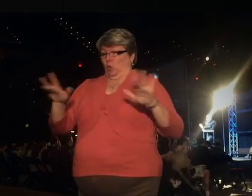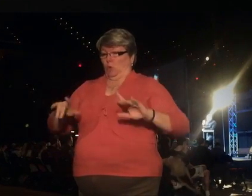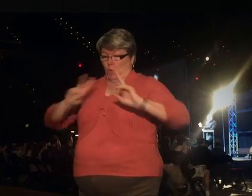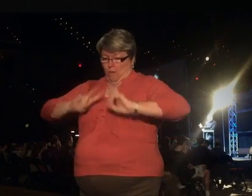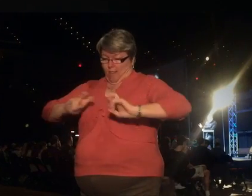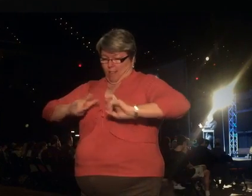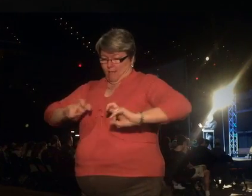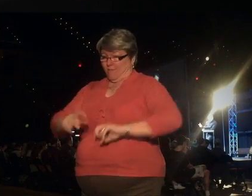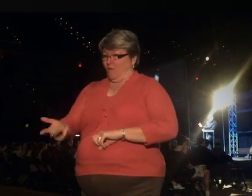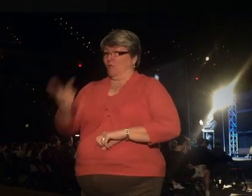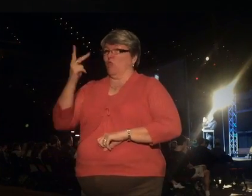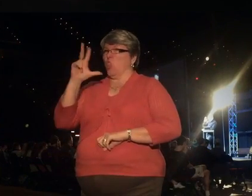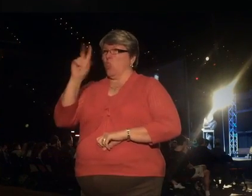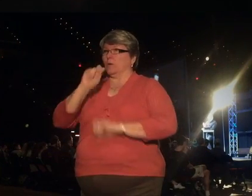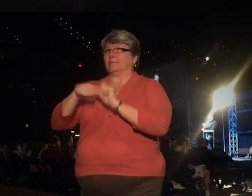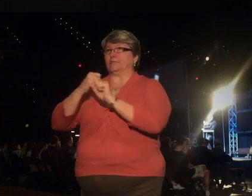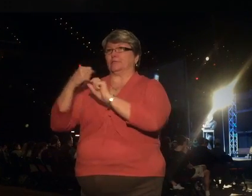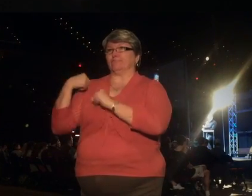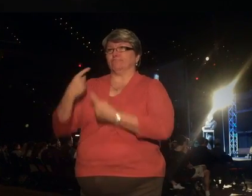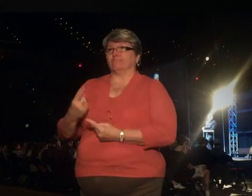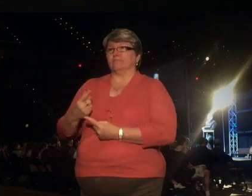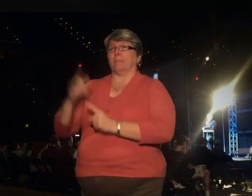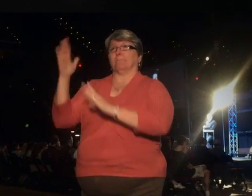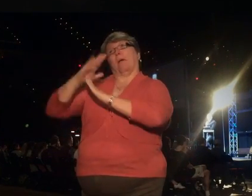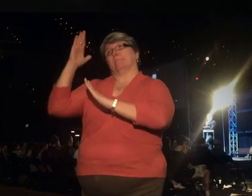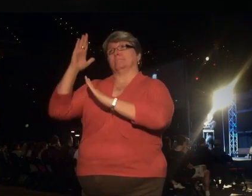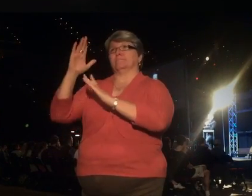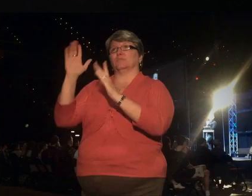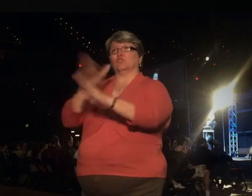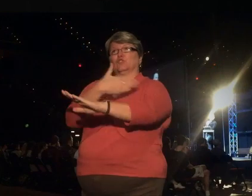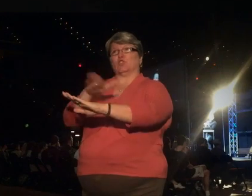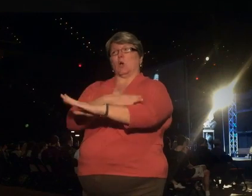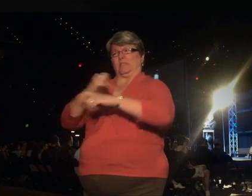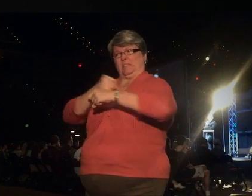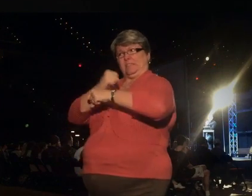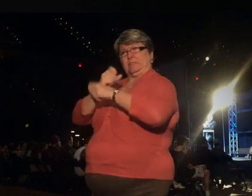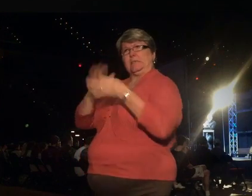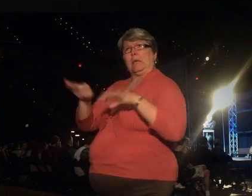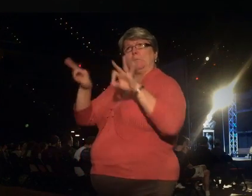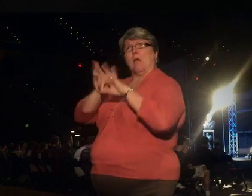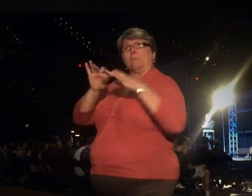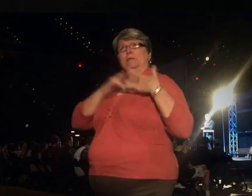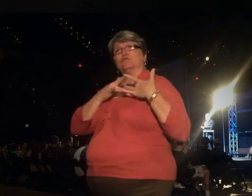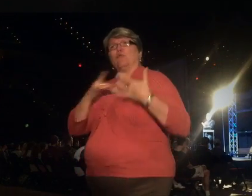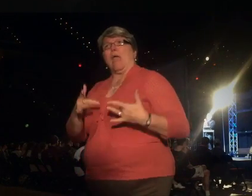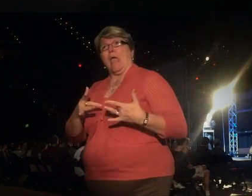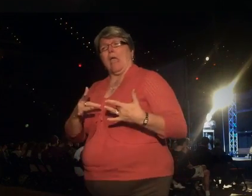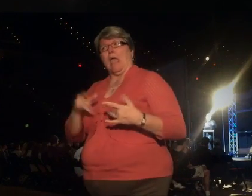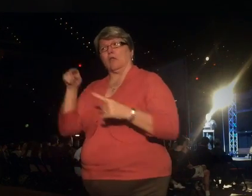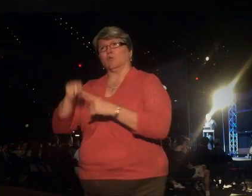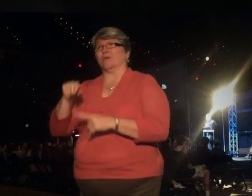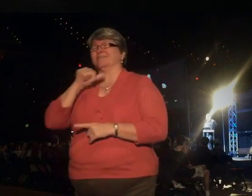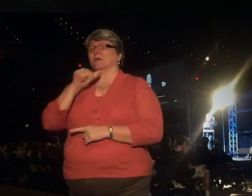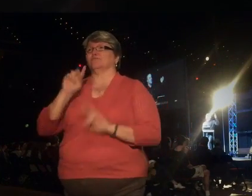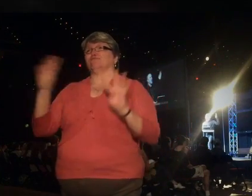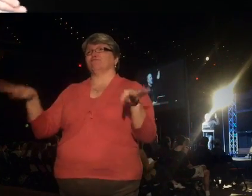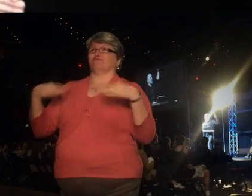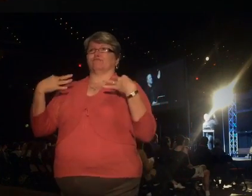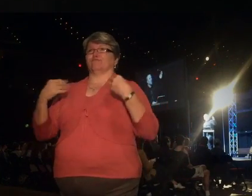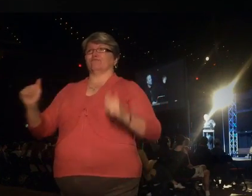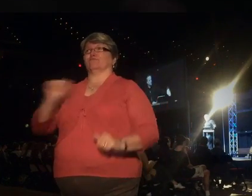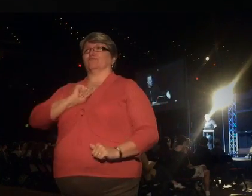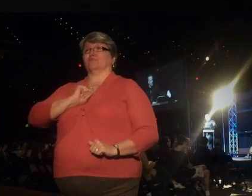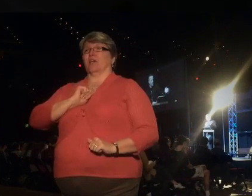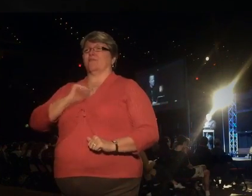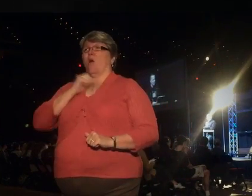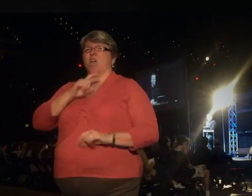computer analysis of 3 decades of hit songs, and they found a statistically significant trend towards